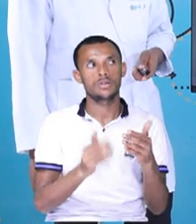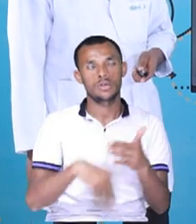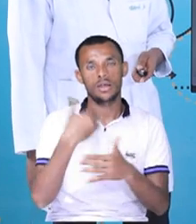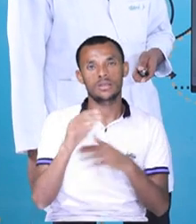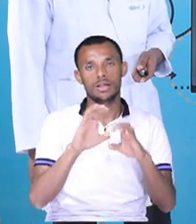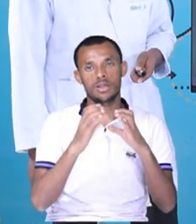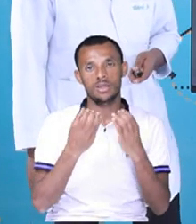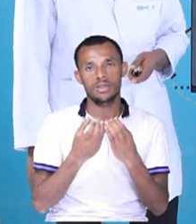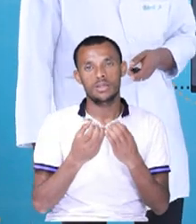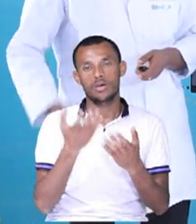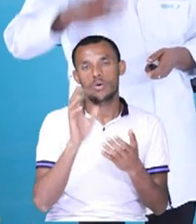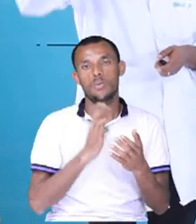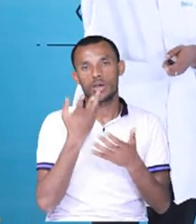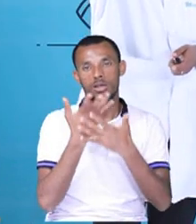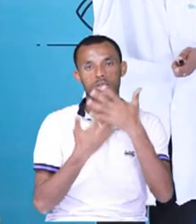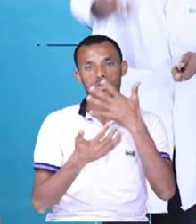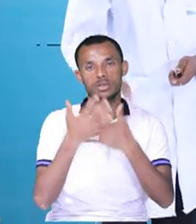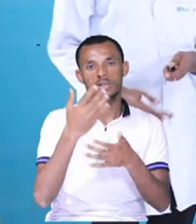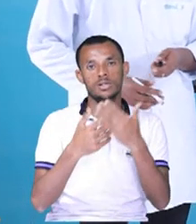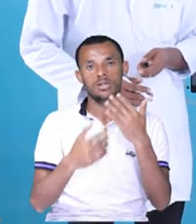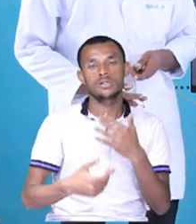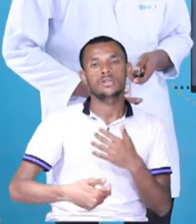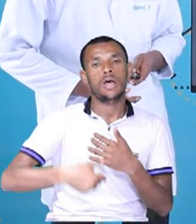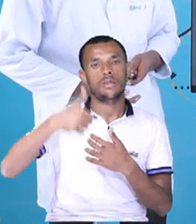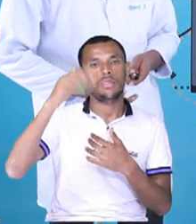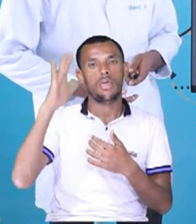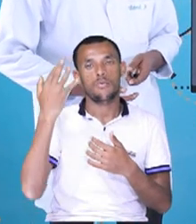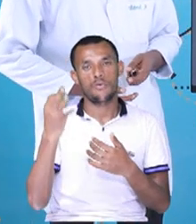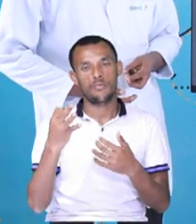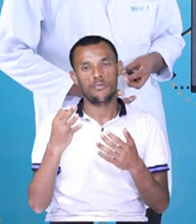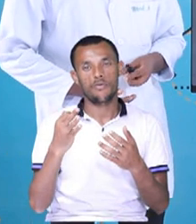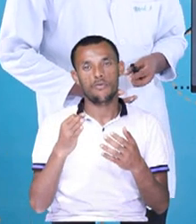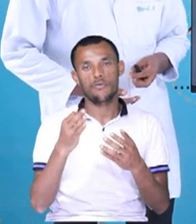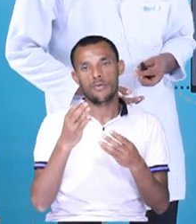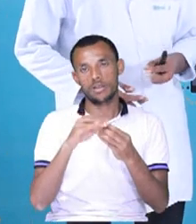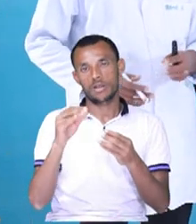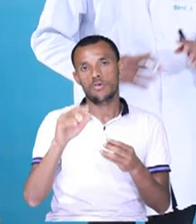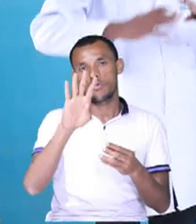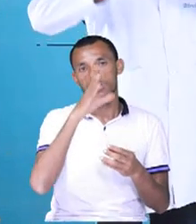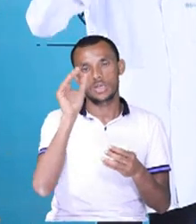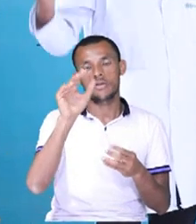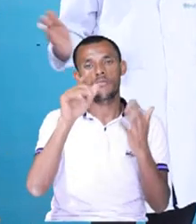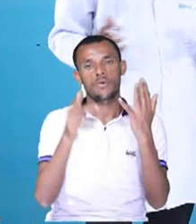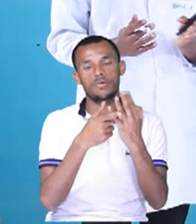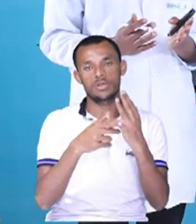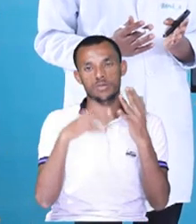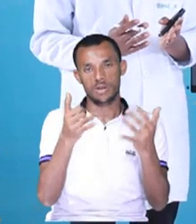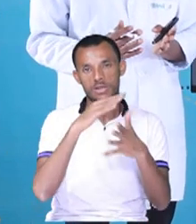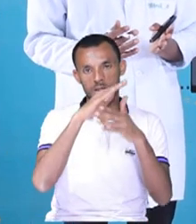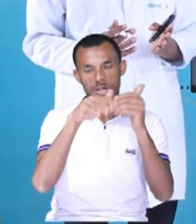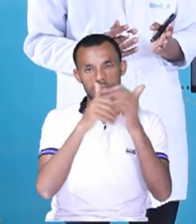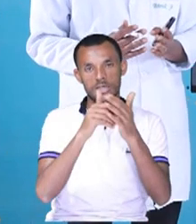next class, discuss about the other types of factor, the fourth one and the fifth one. Generally, in today's